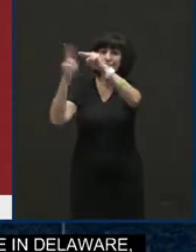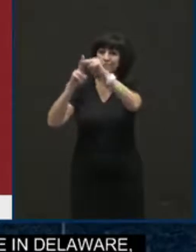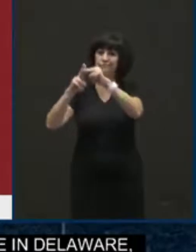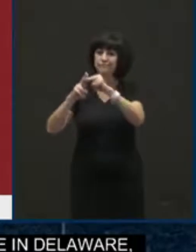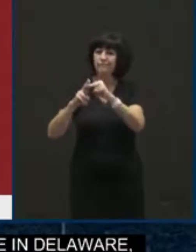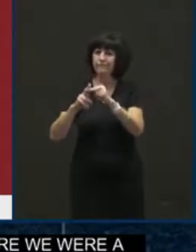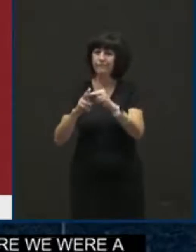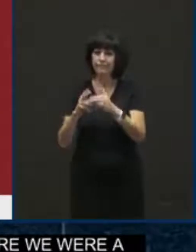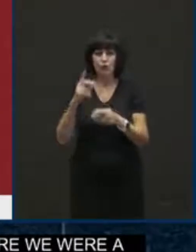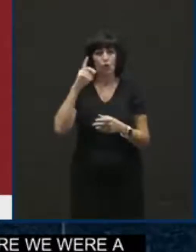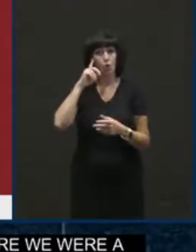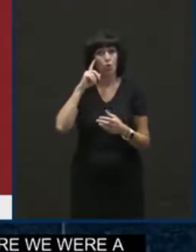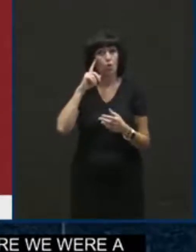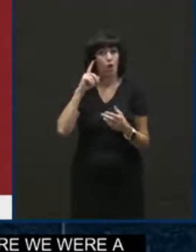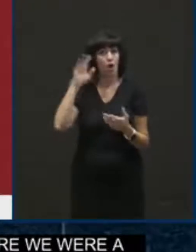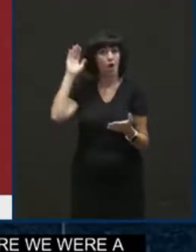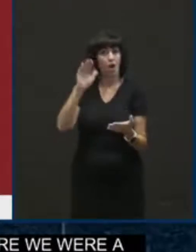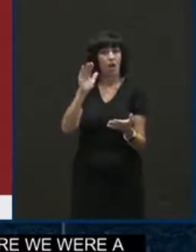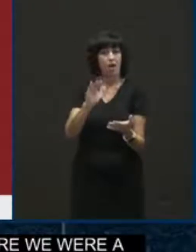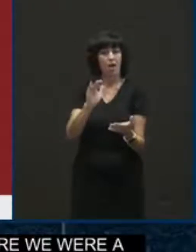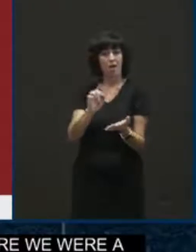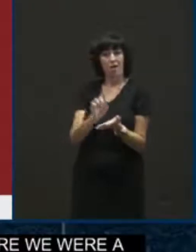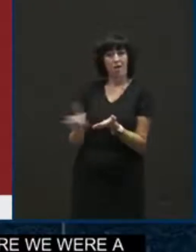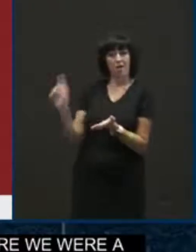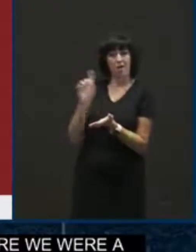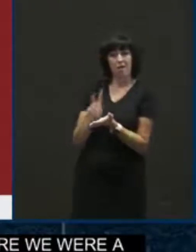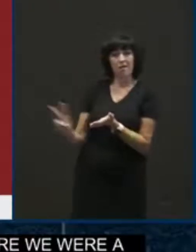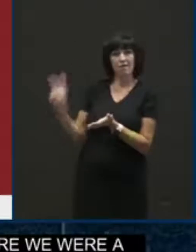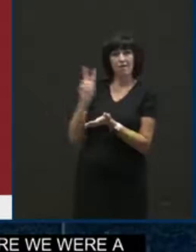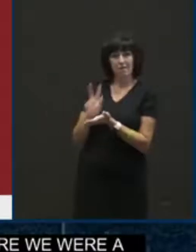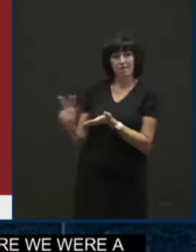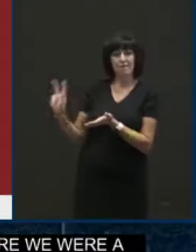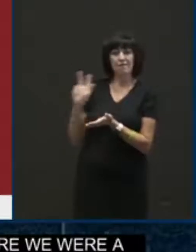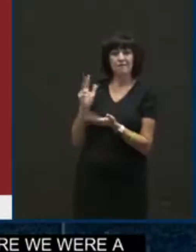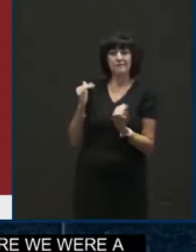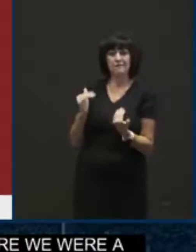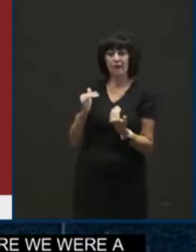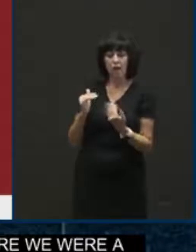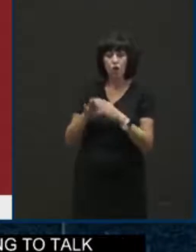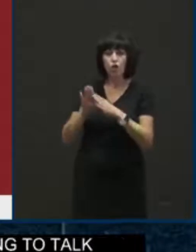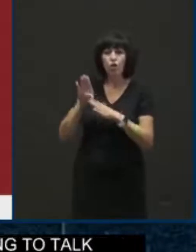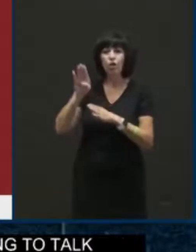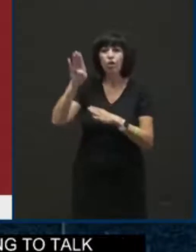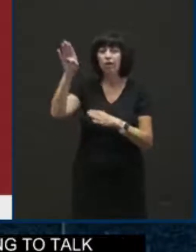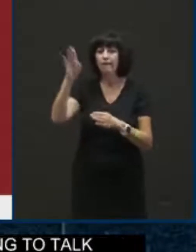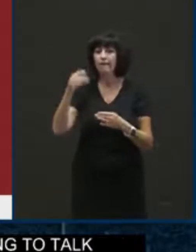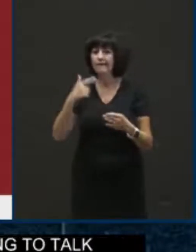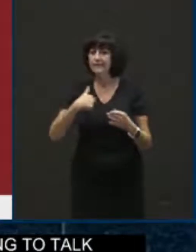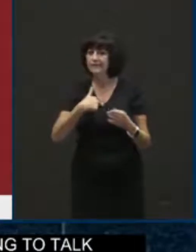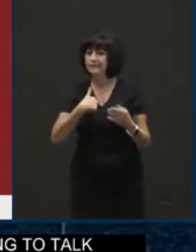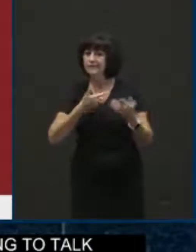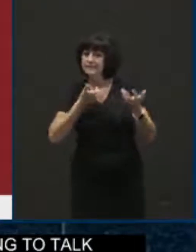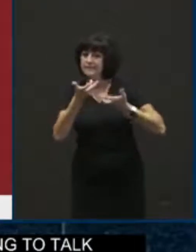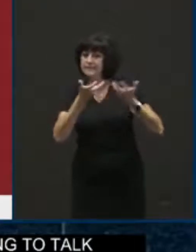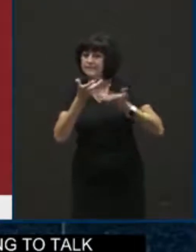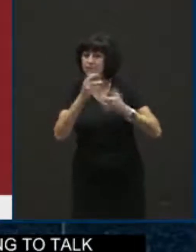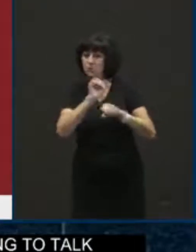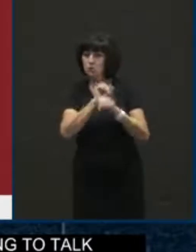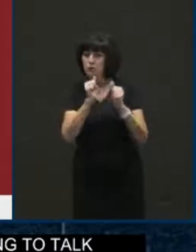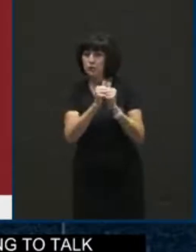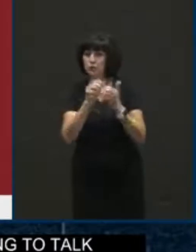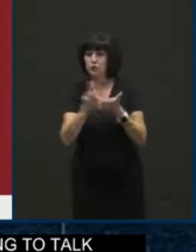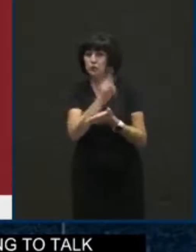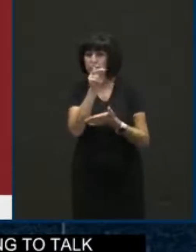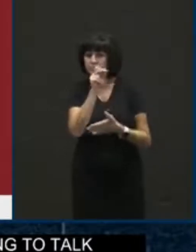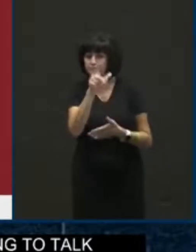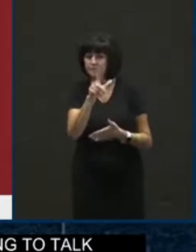weeks ago, and we'll talk about that a little bit. We're really working hard with University of Delaware and the city of Newark,